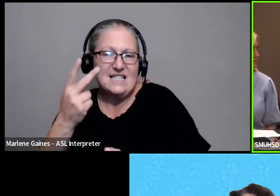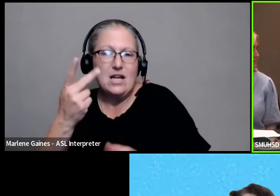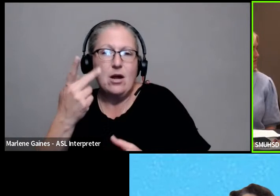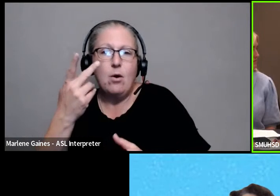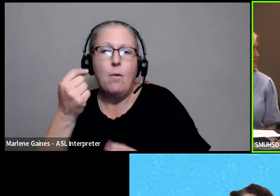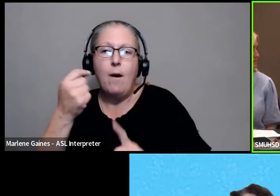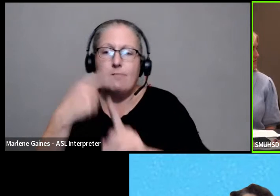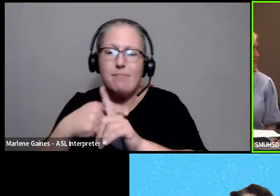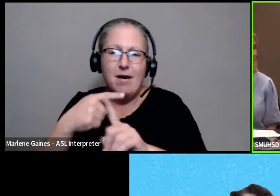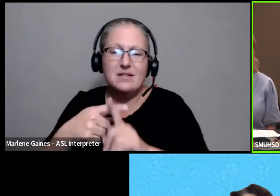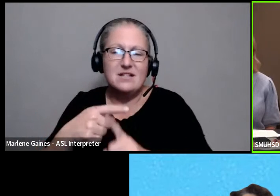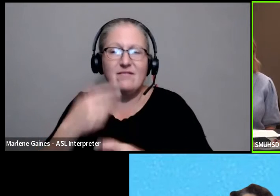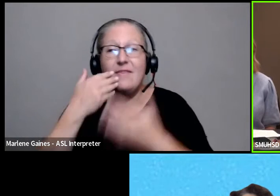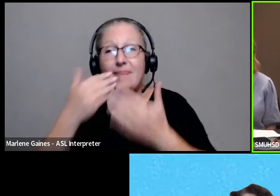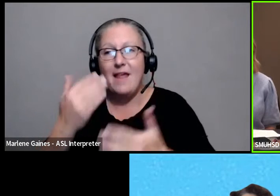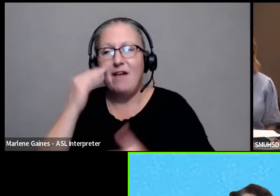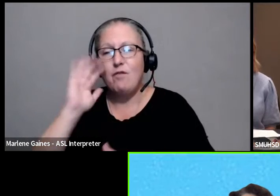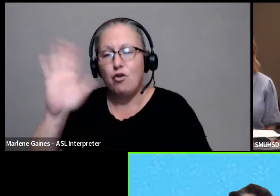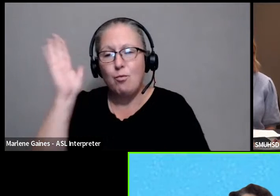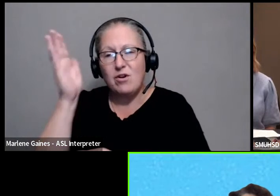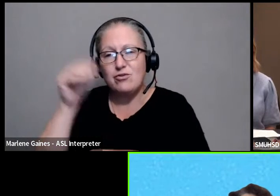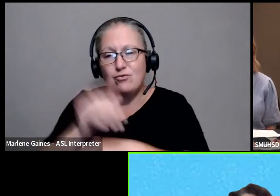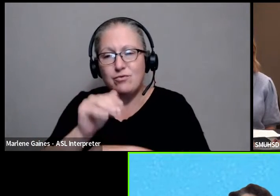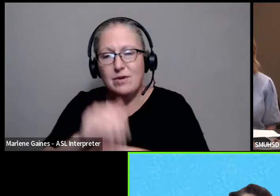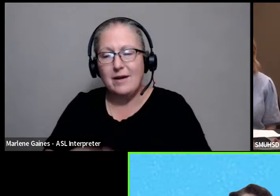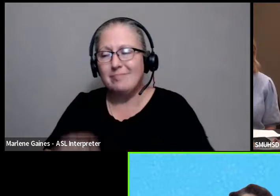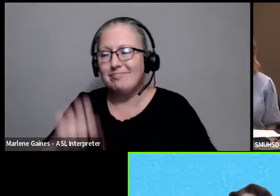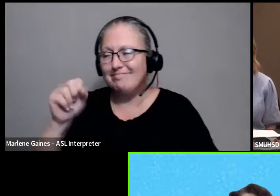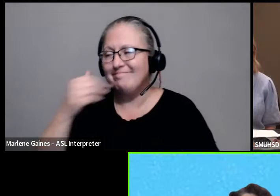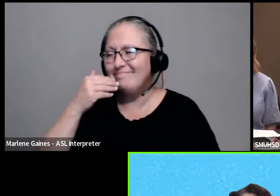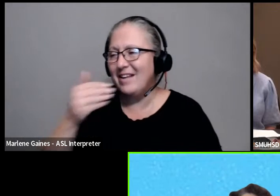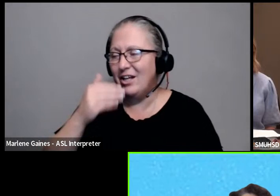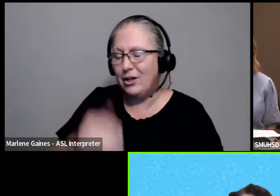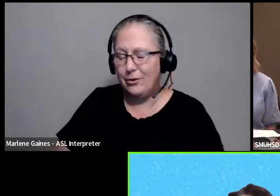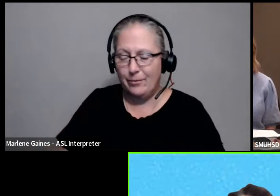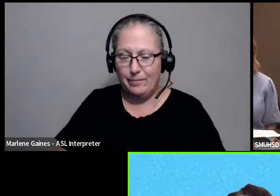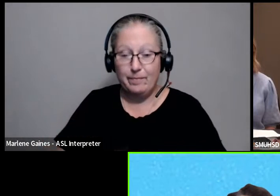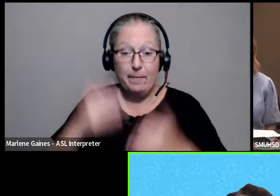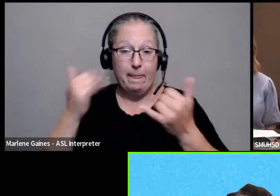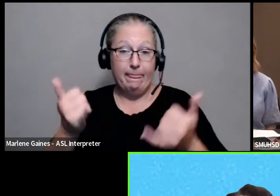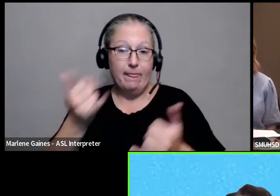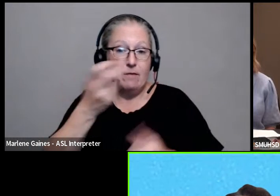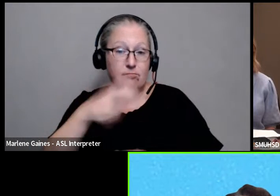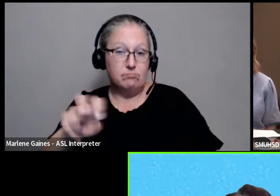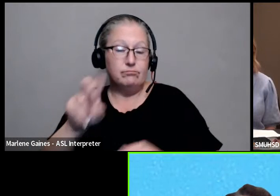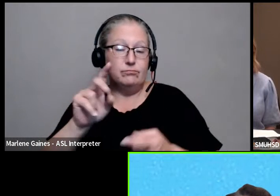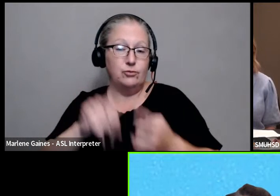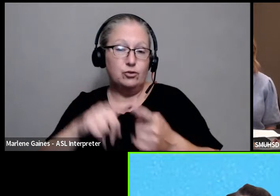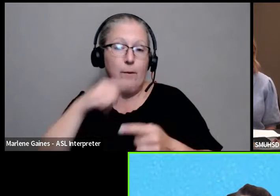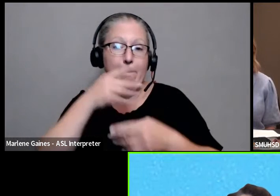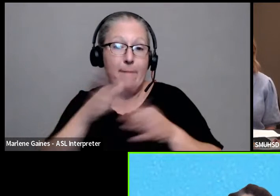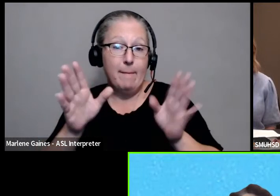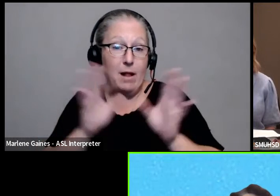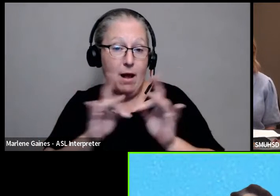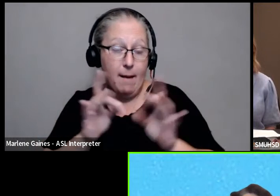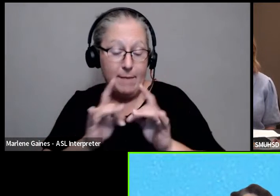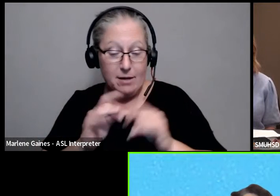have presented tonight. Thanks. Yes, thank you. Okay, we can switch gears now to public